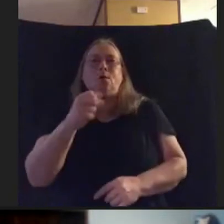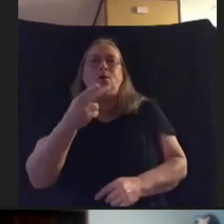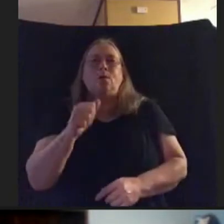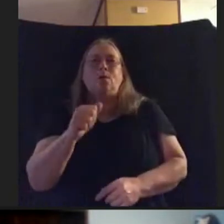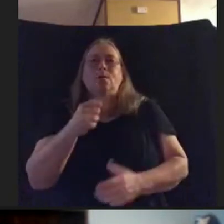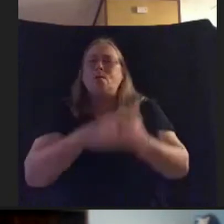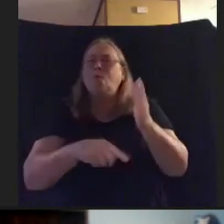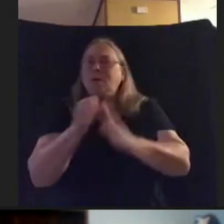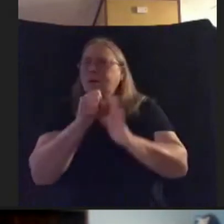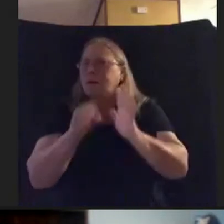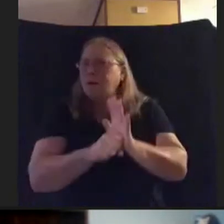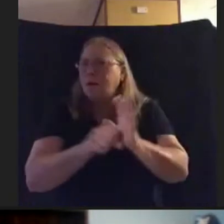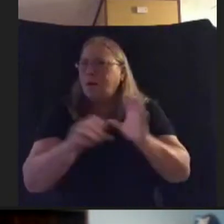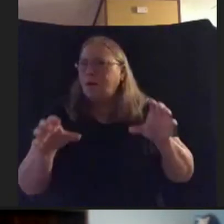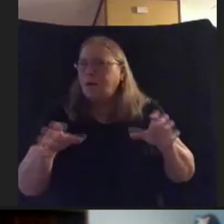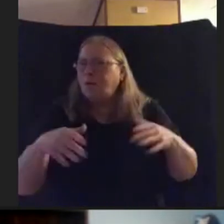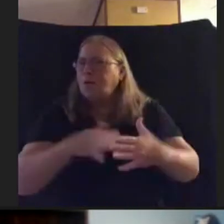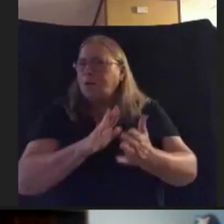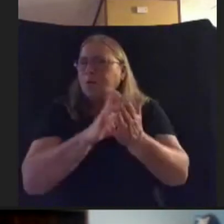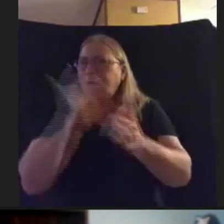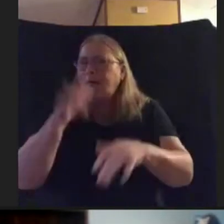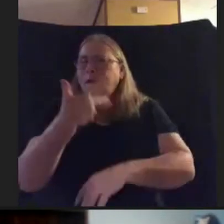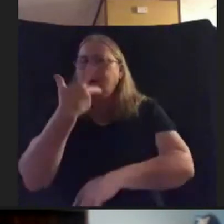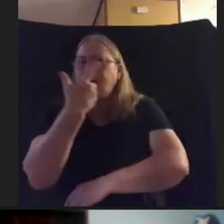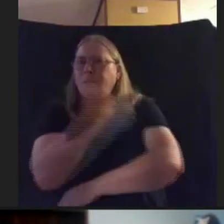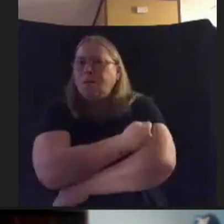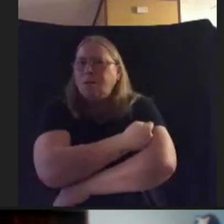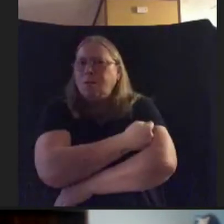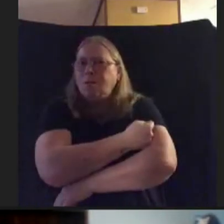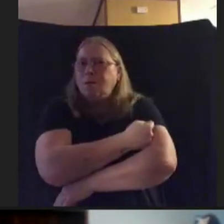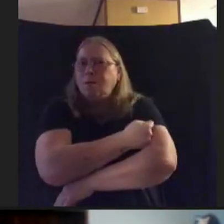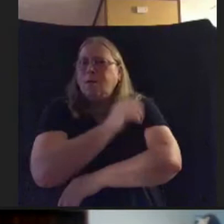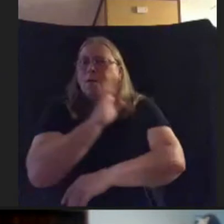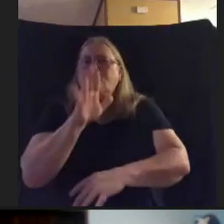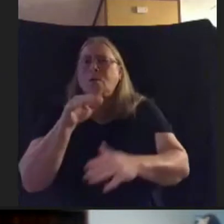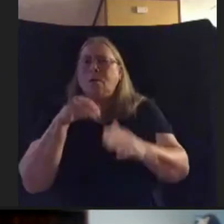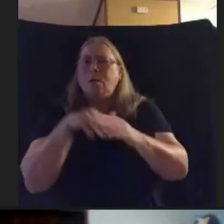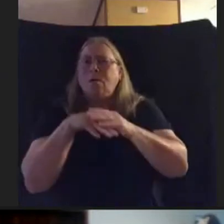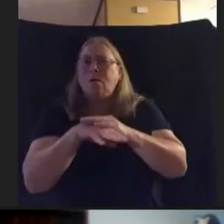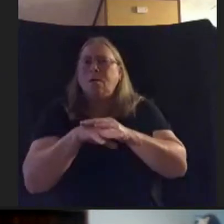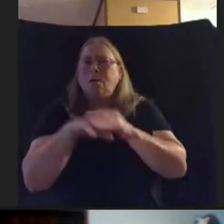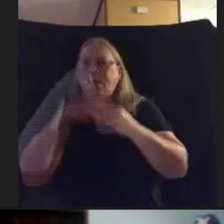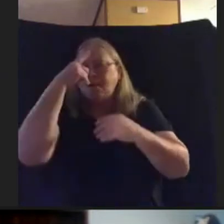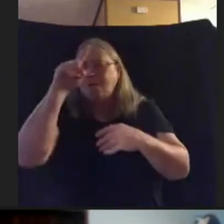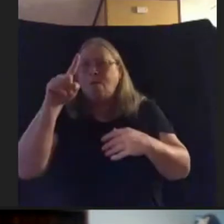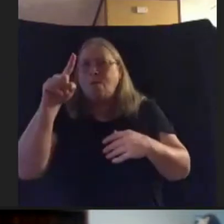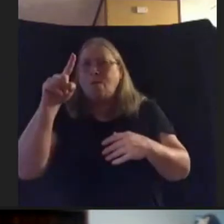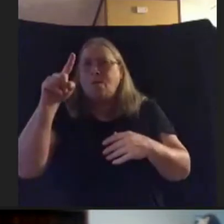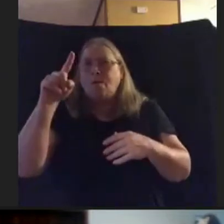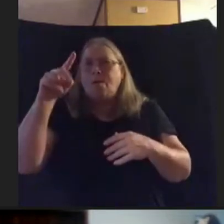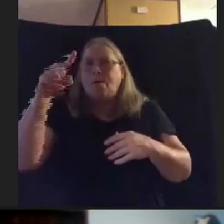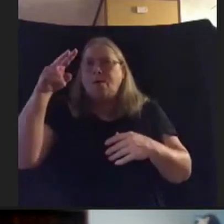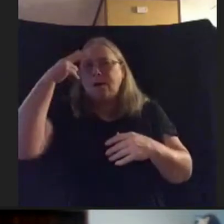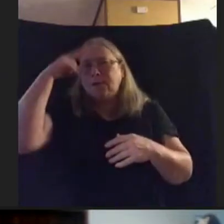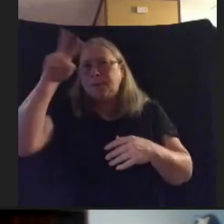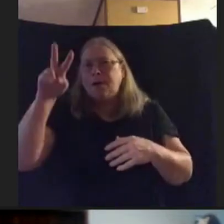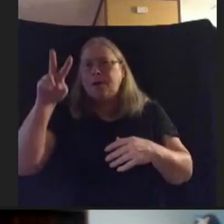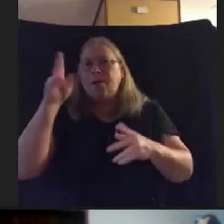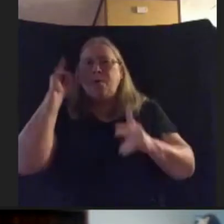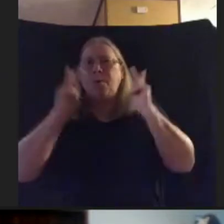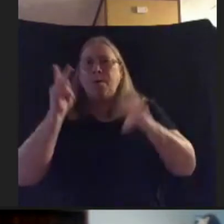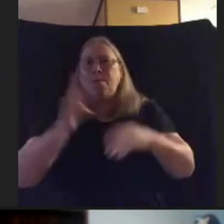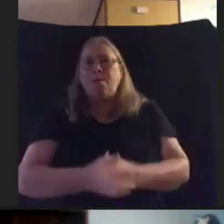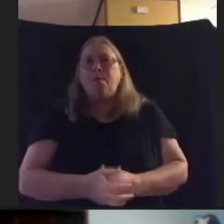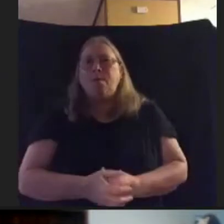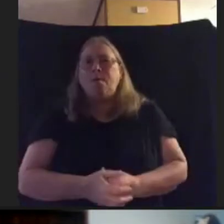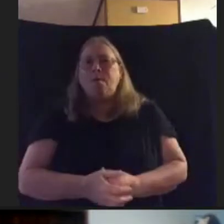to address vaccine fears and ensure access among Hispanic residents? In particular, individuals working